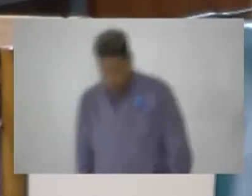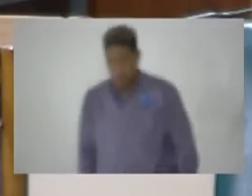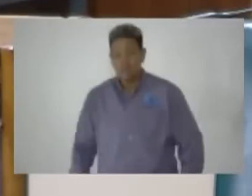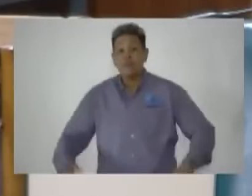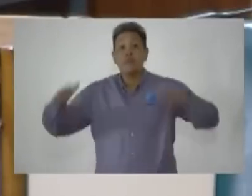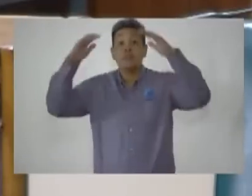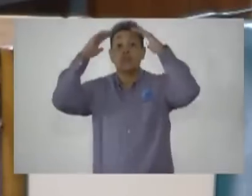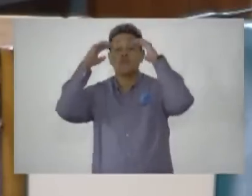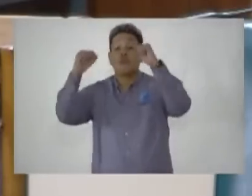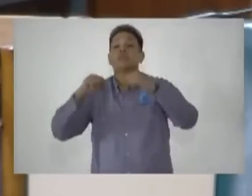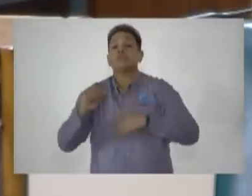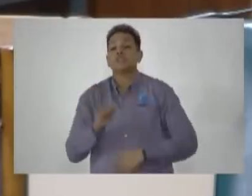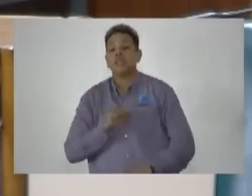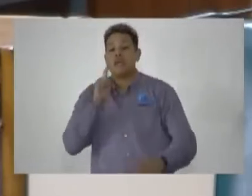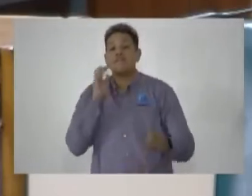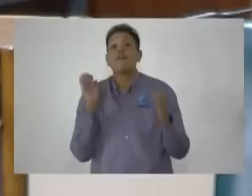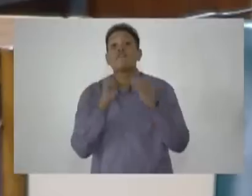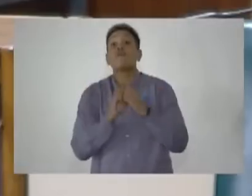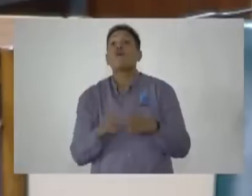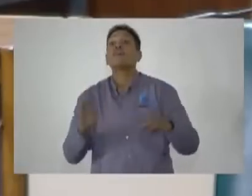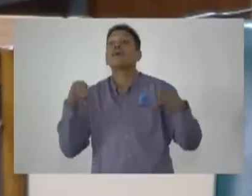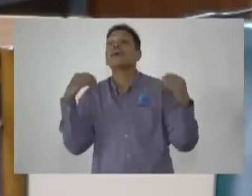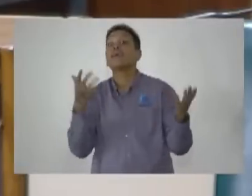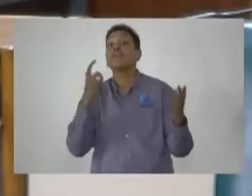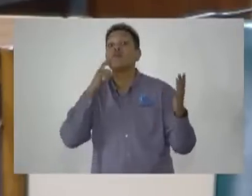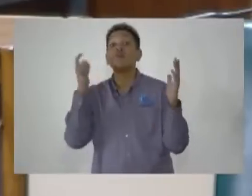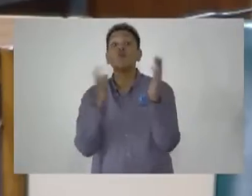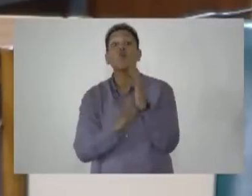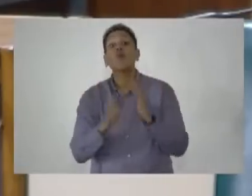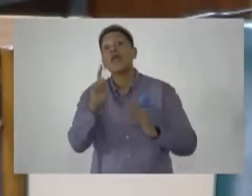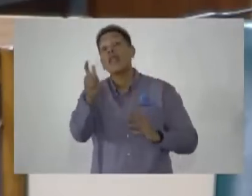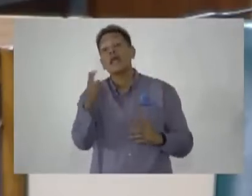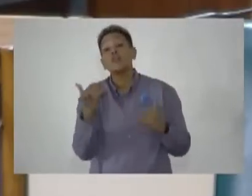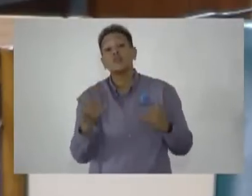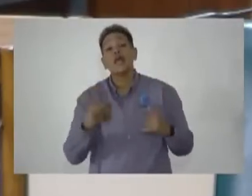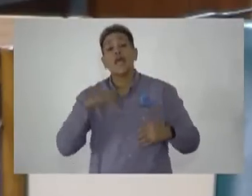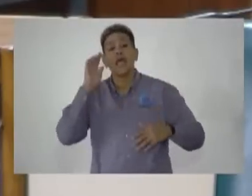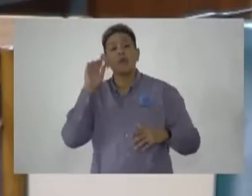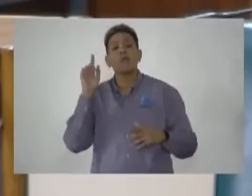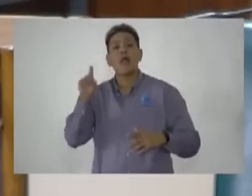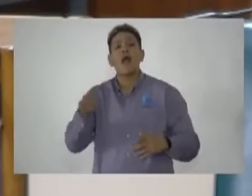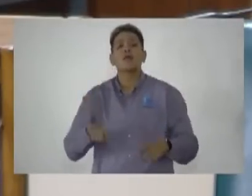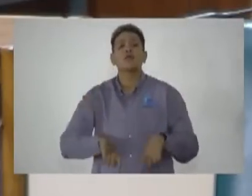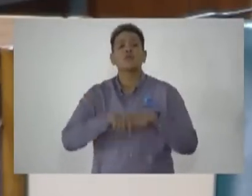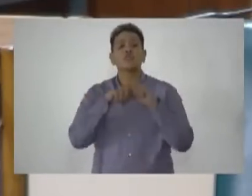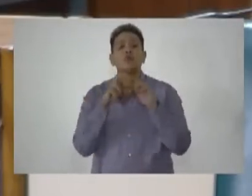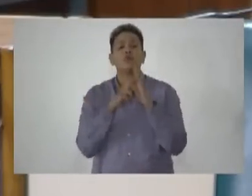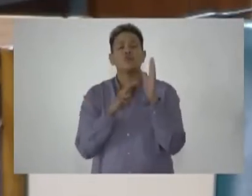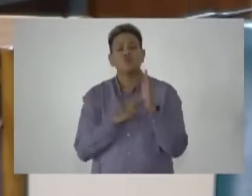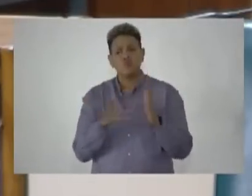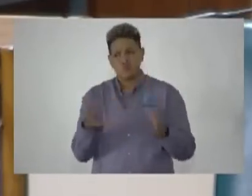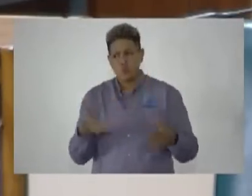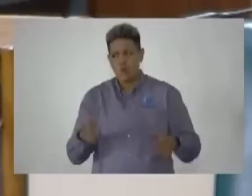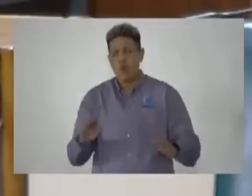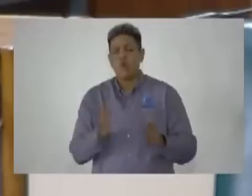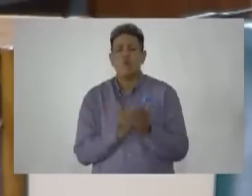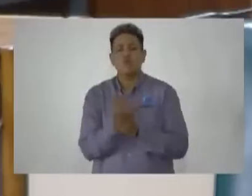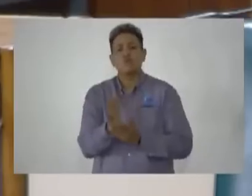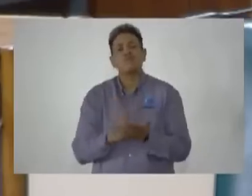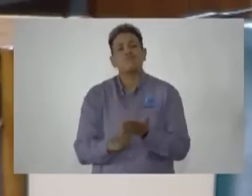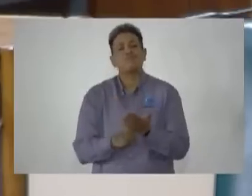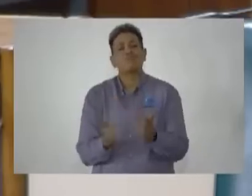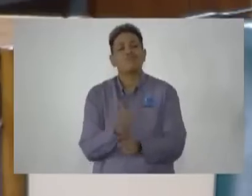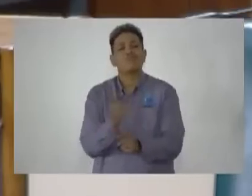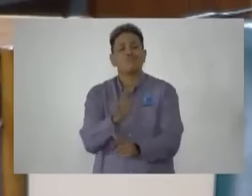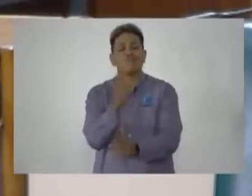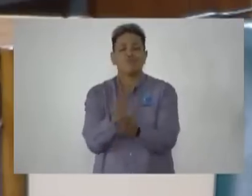Mr. President, I further beg to give notice that at a later stage today, I will move for the suspension of the